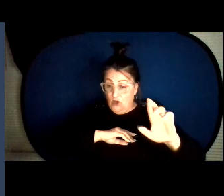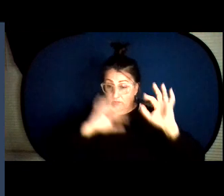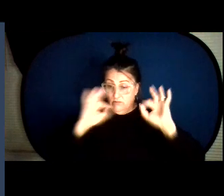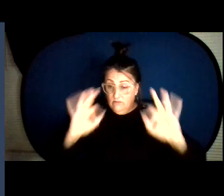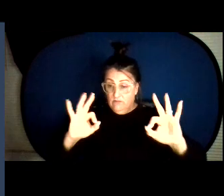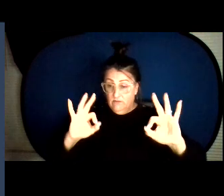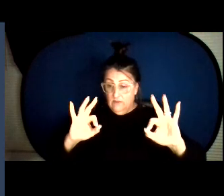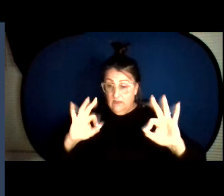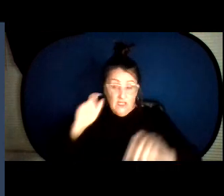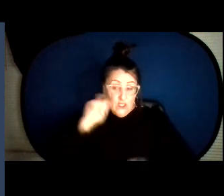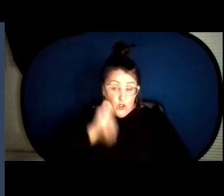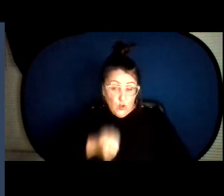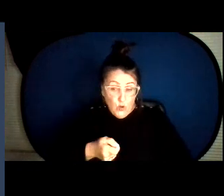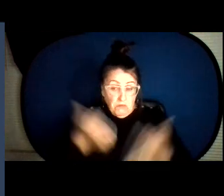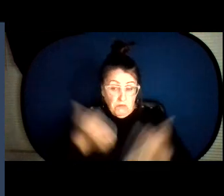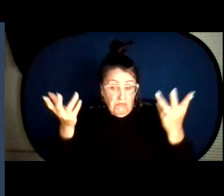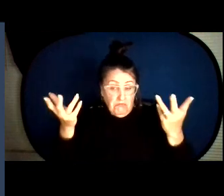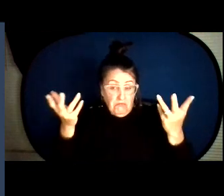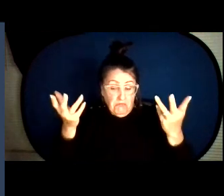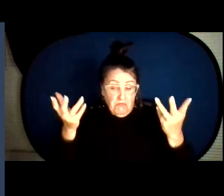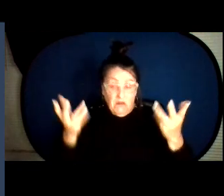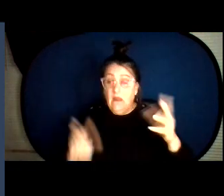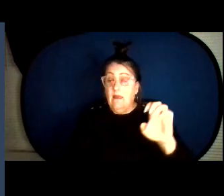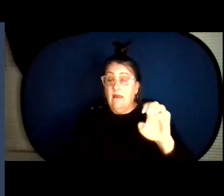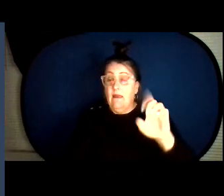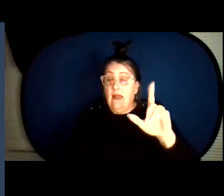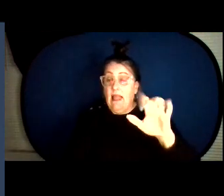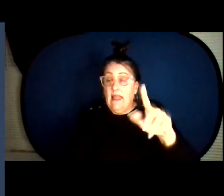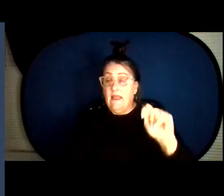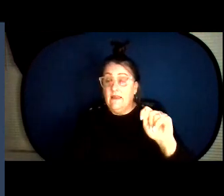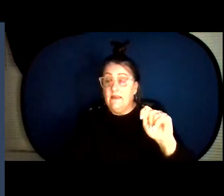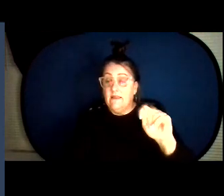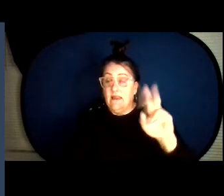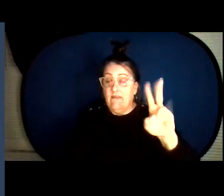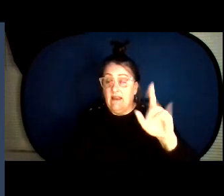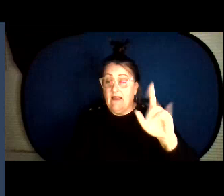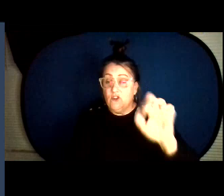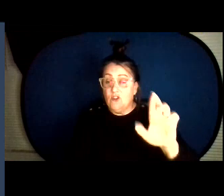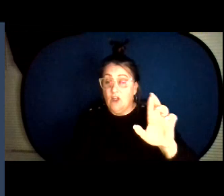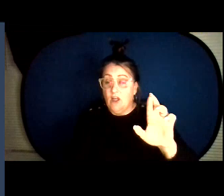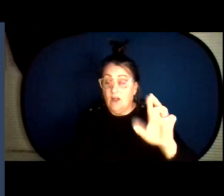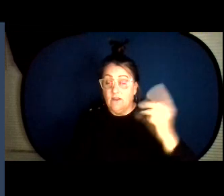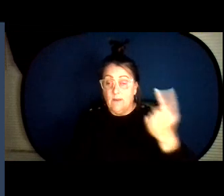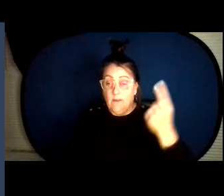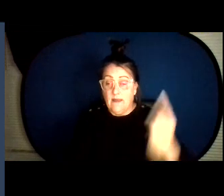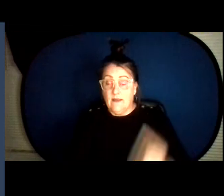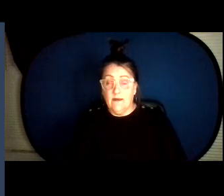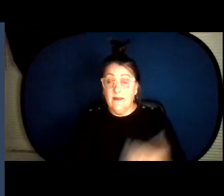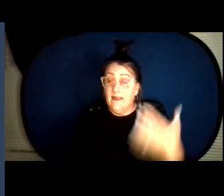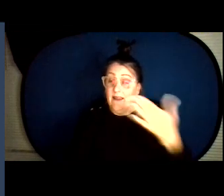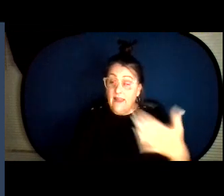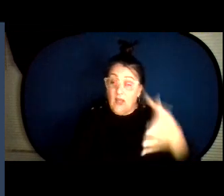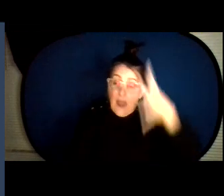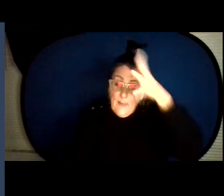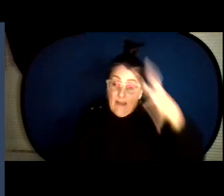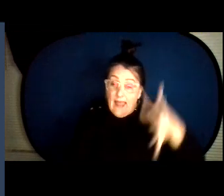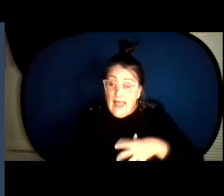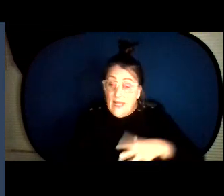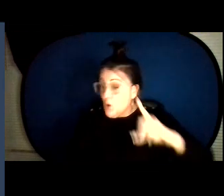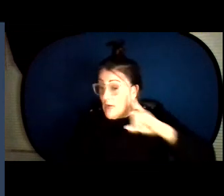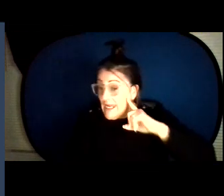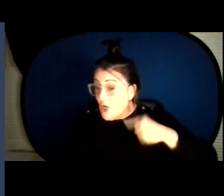Okay, cool. So I see Commissioner Elliott, and then we'll go to Vice Chair Fulcom. Thanks. Just making sure you can hear me. This is the first